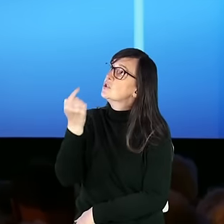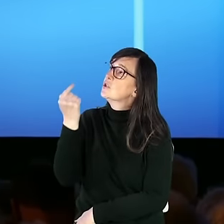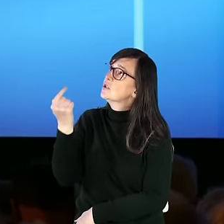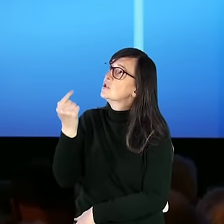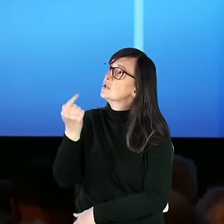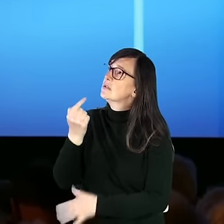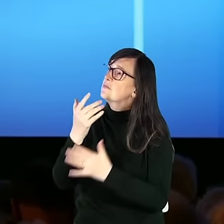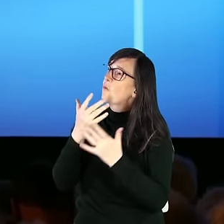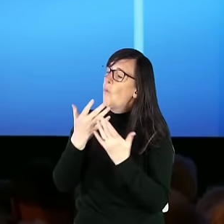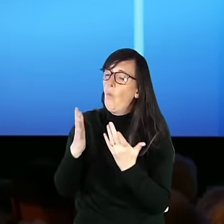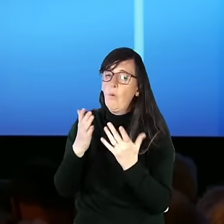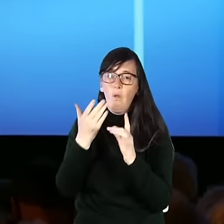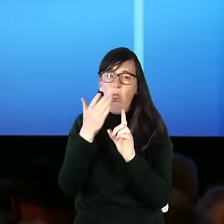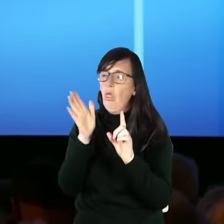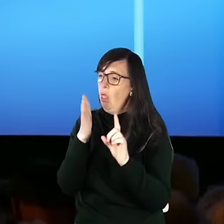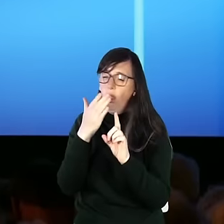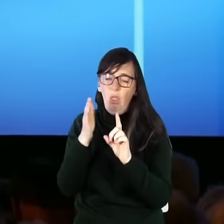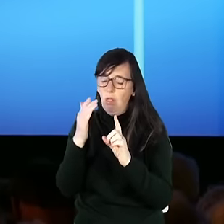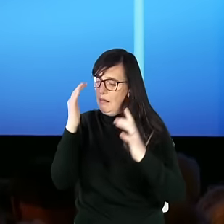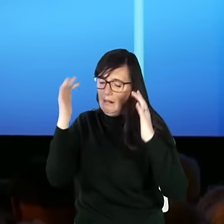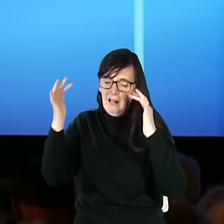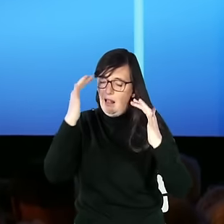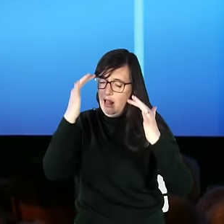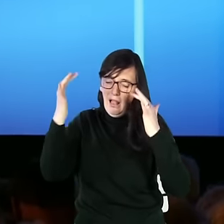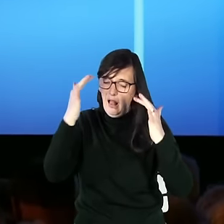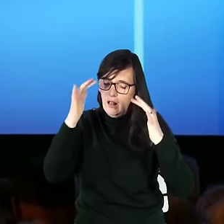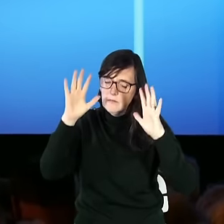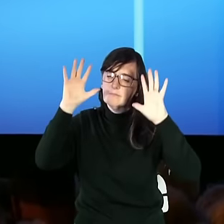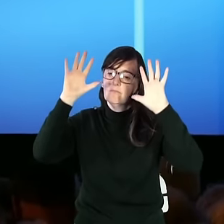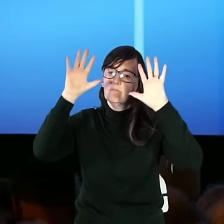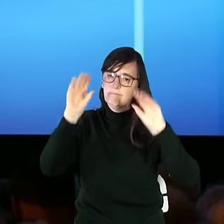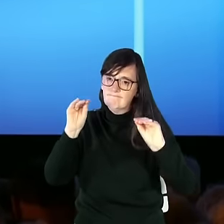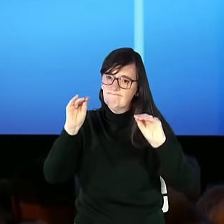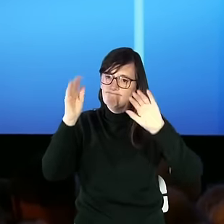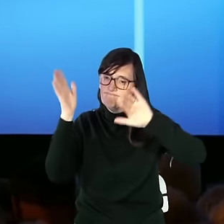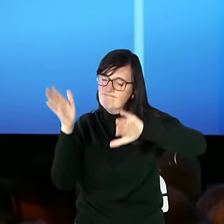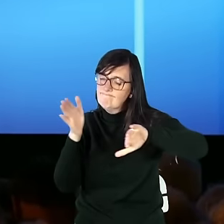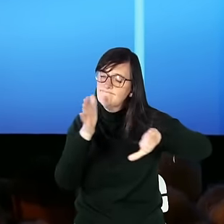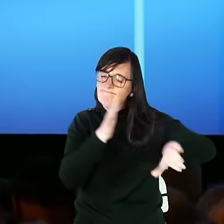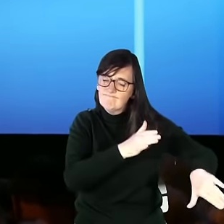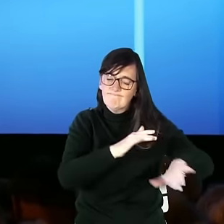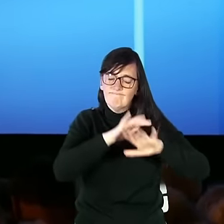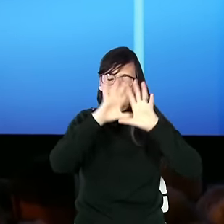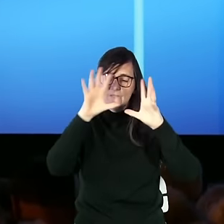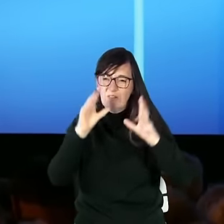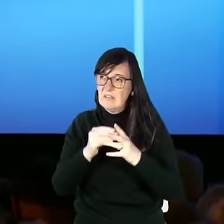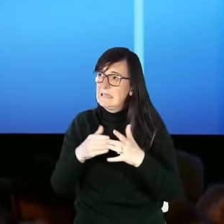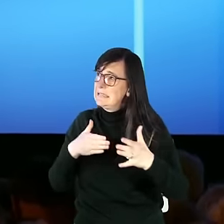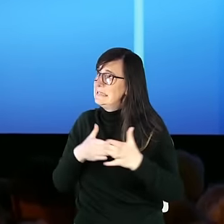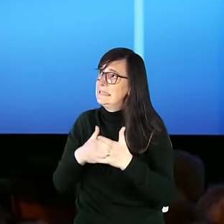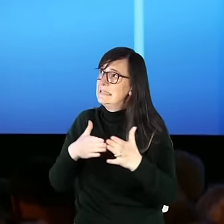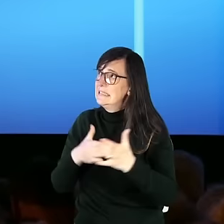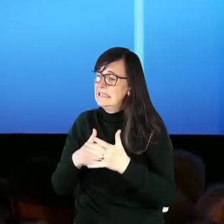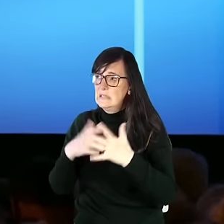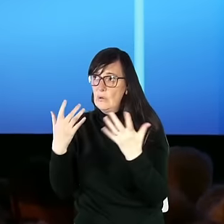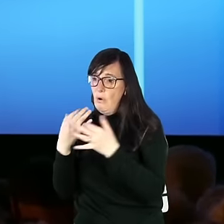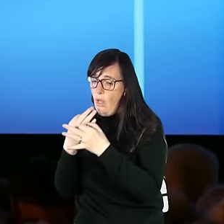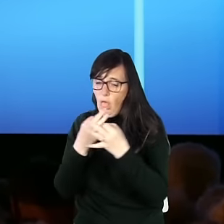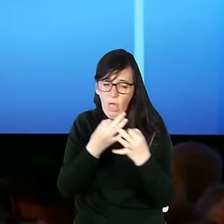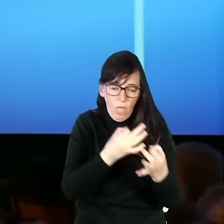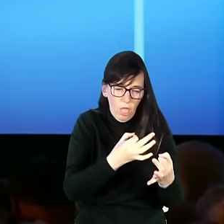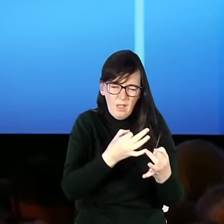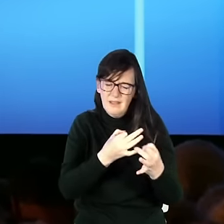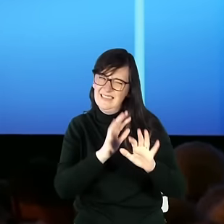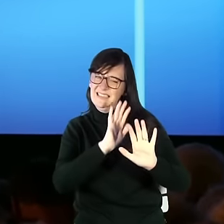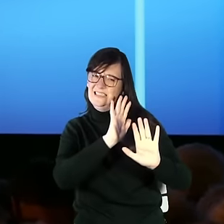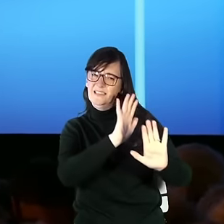all distractions aside. Put aside all that hinders us, all that tempts us away from you, and join